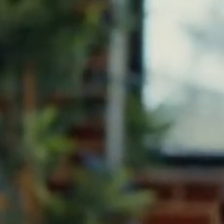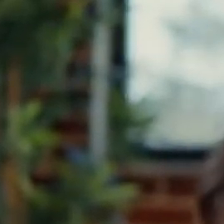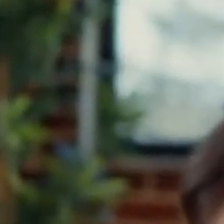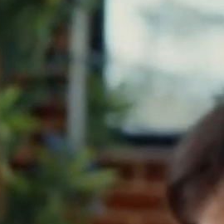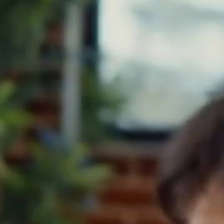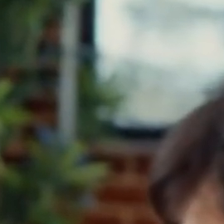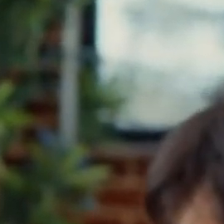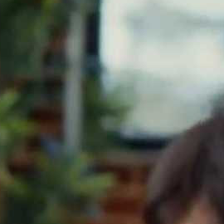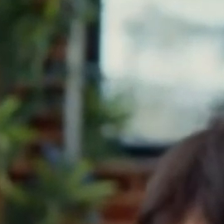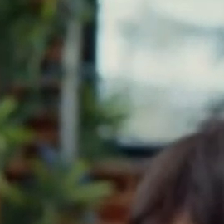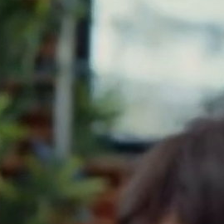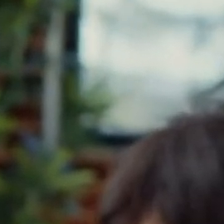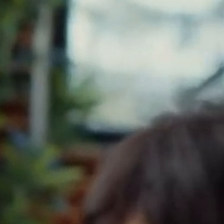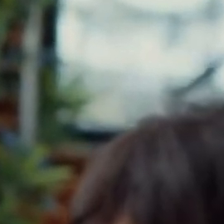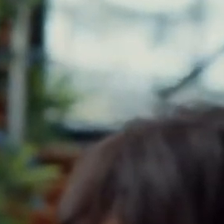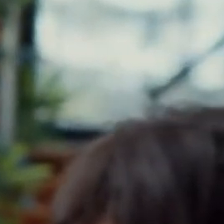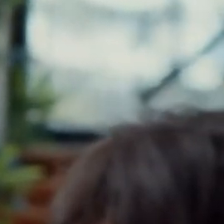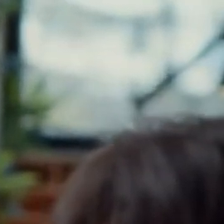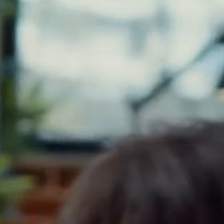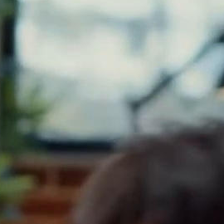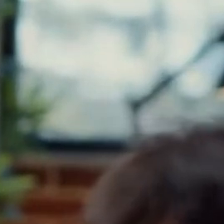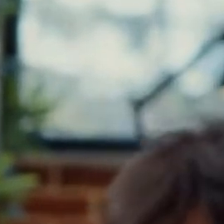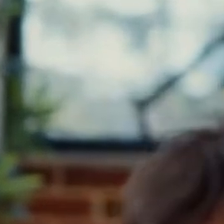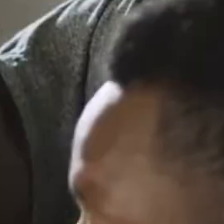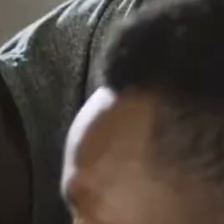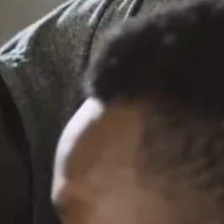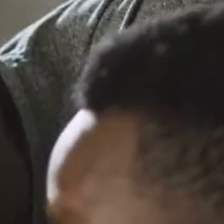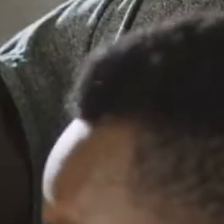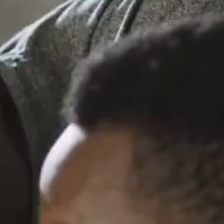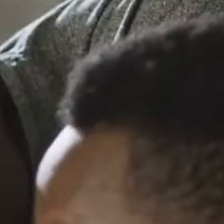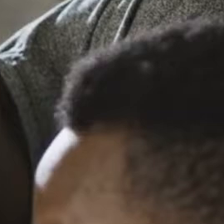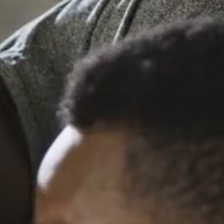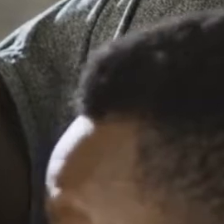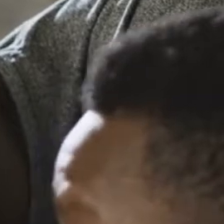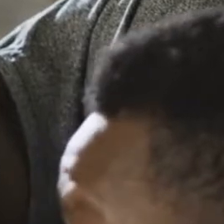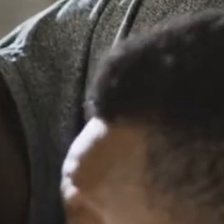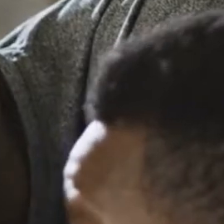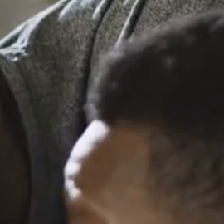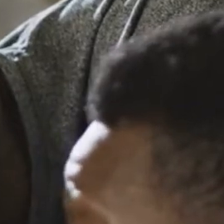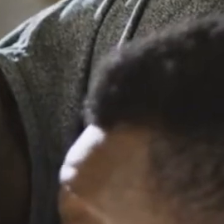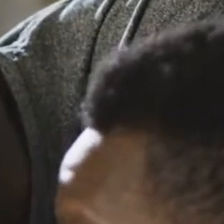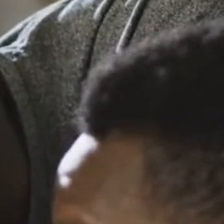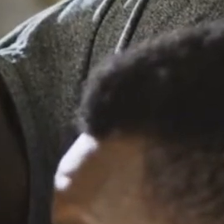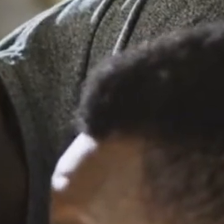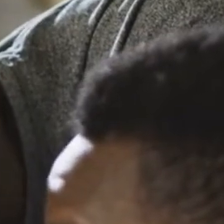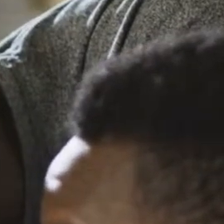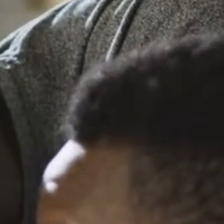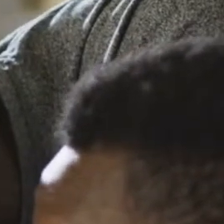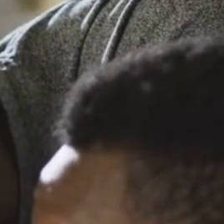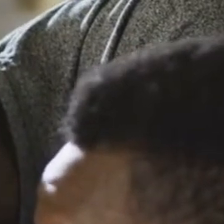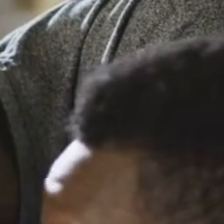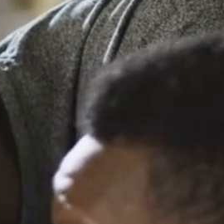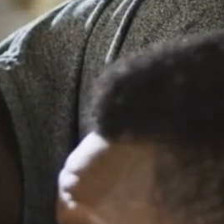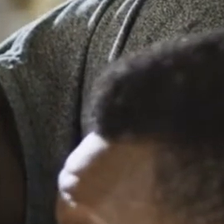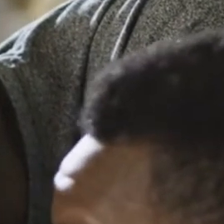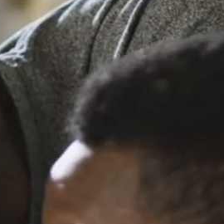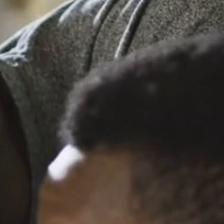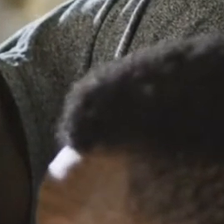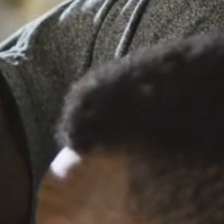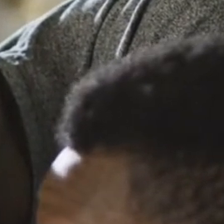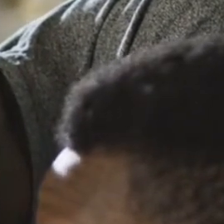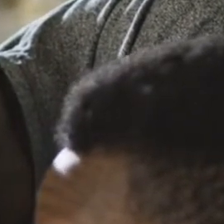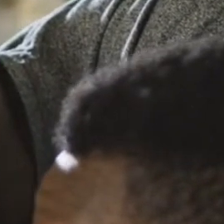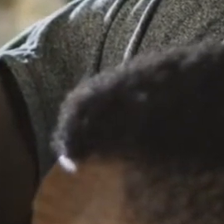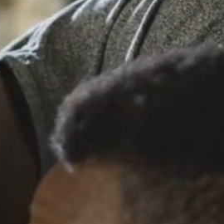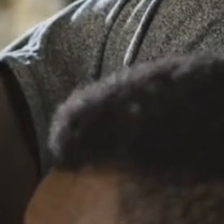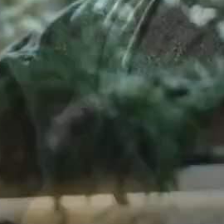Attention young adults aged 24 to 35, on this Tuesday, March 26, Ignite is hosting Chat and Chill, where you can unwind